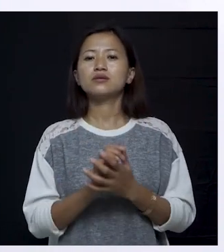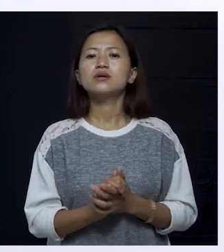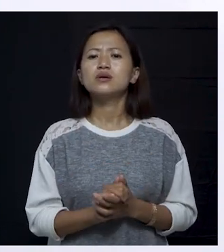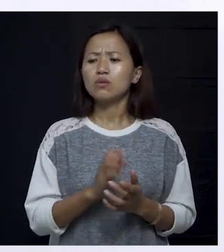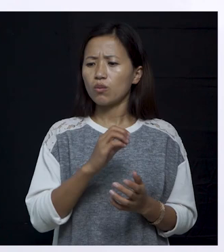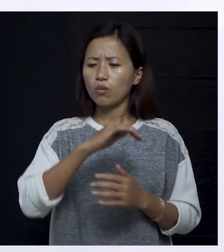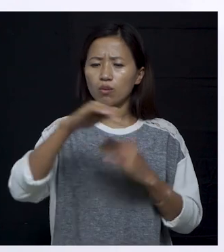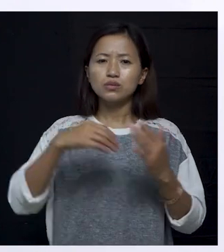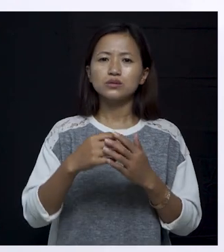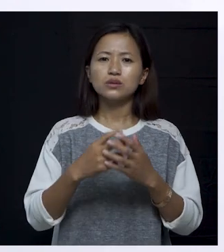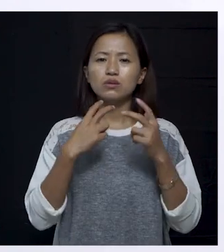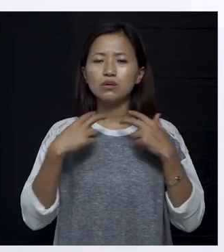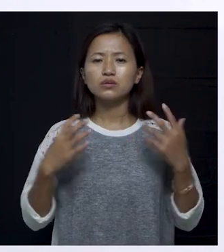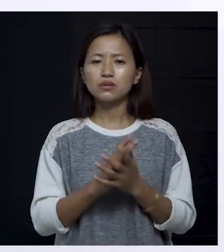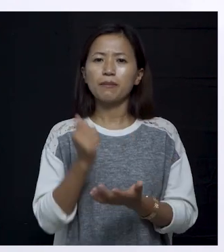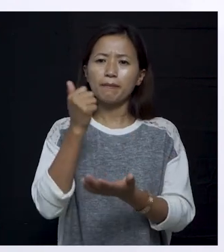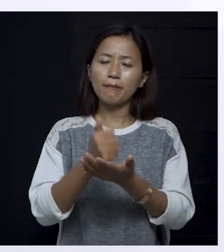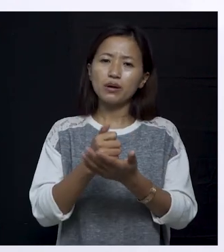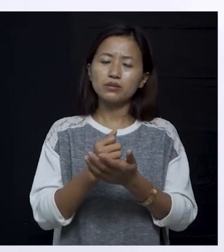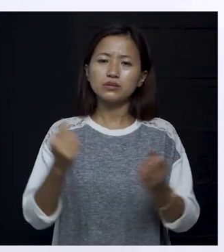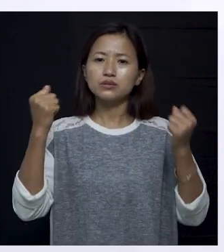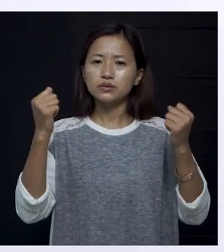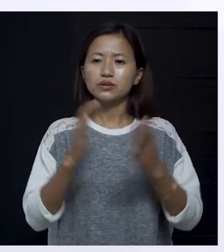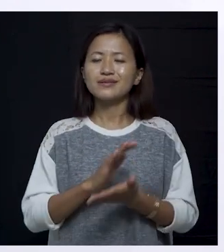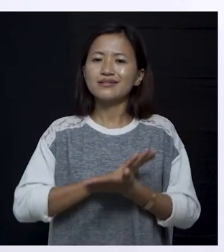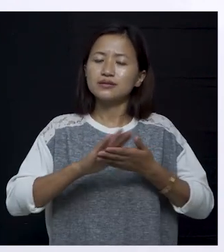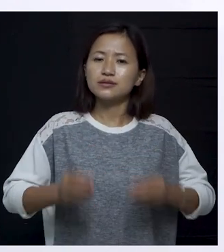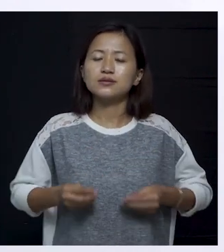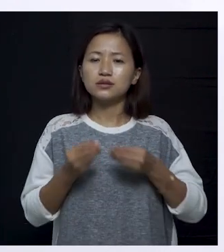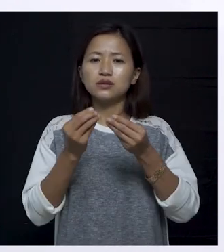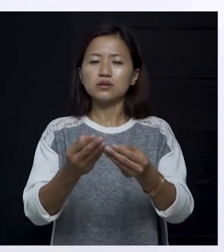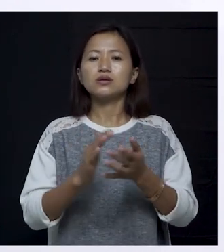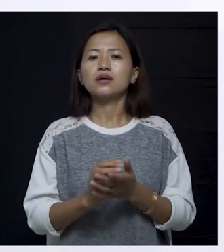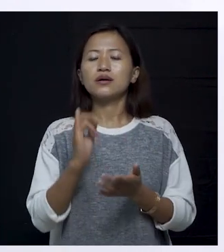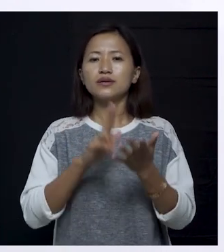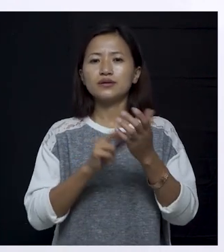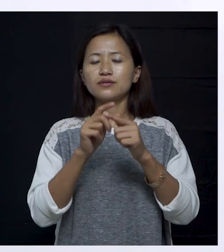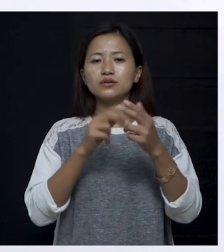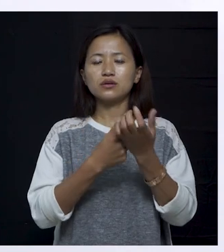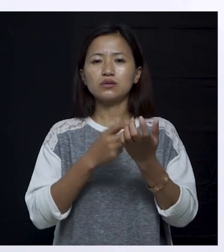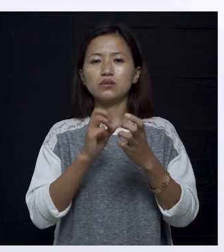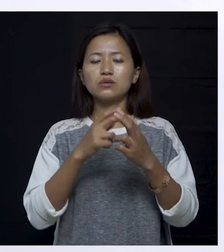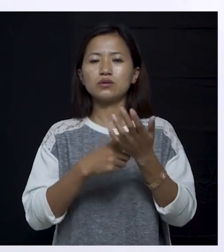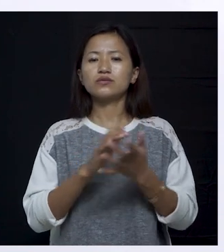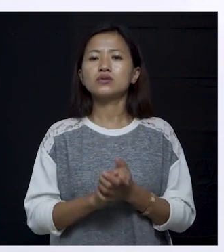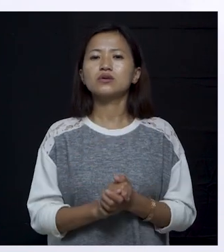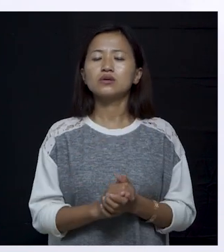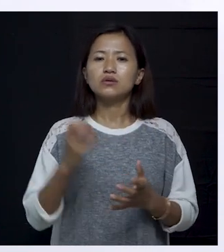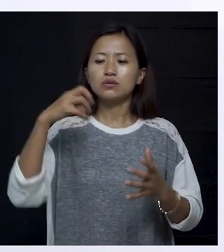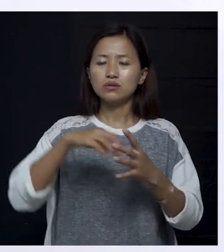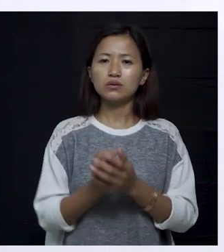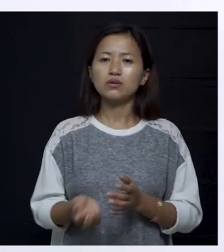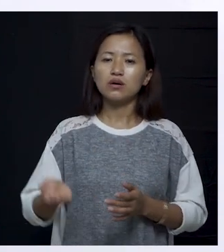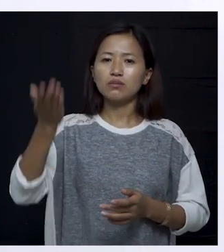all the courts, their powers are again clearly given, okay? So an inferior court cannot go and do the work of an